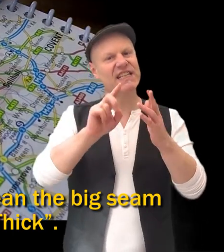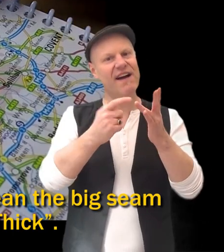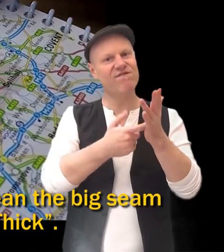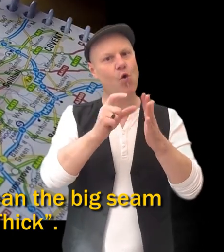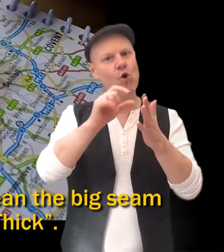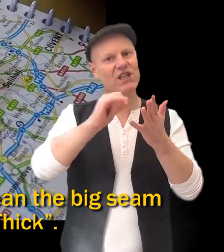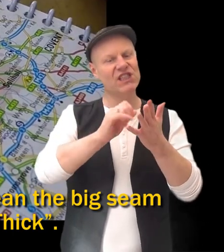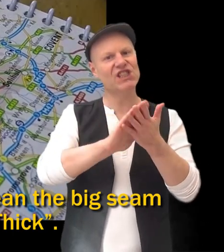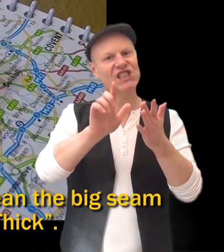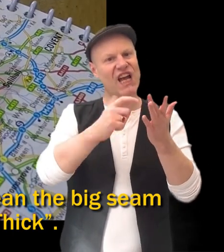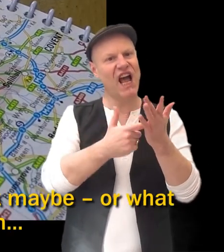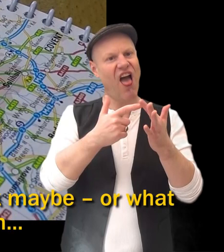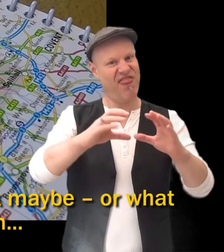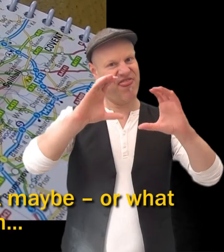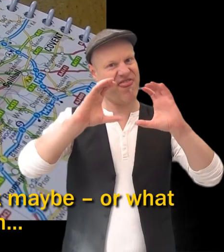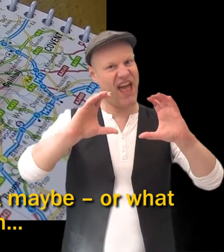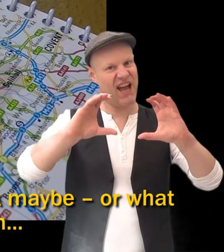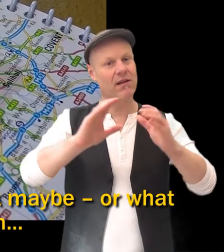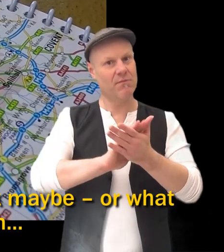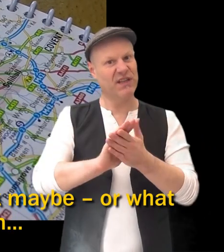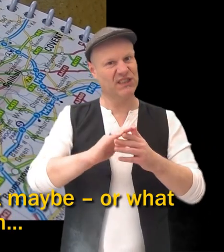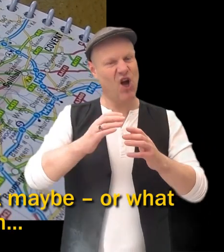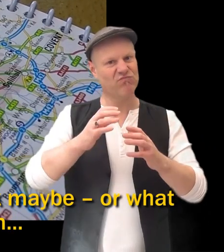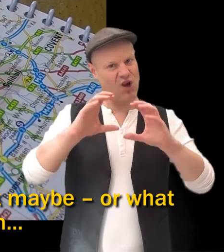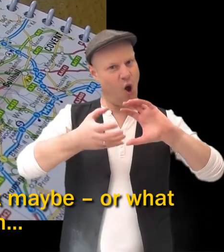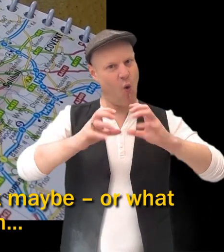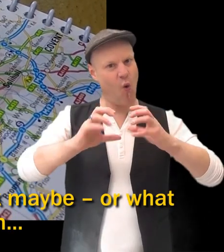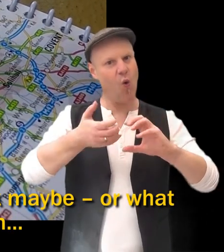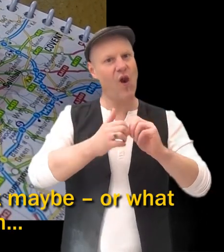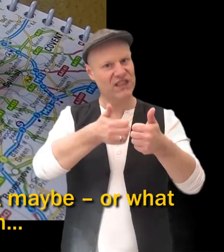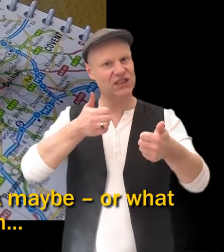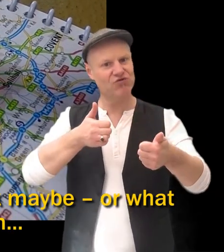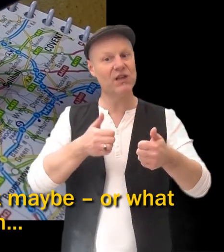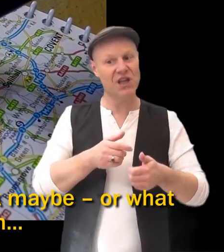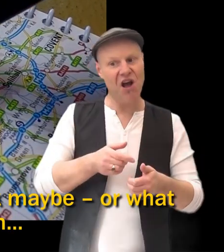Thick. And I mean, that probably did run into